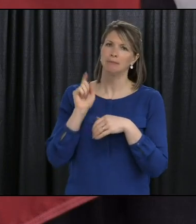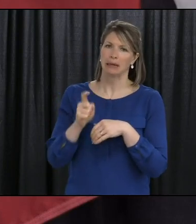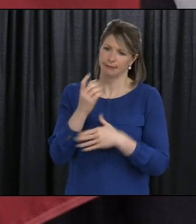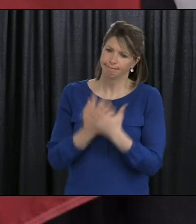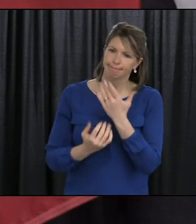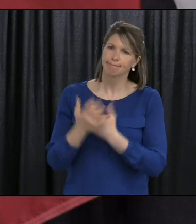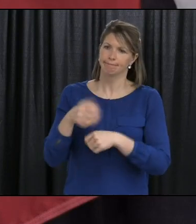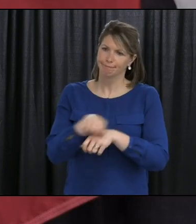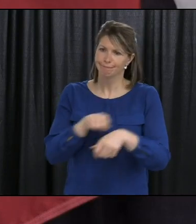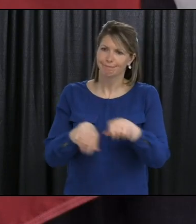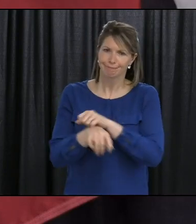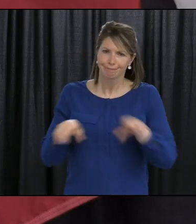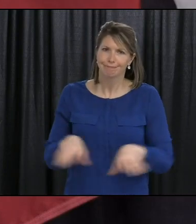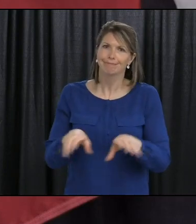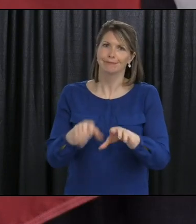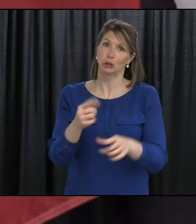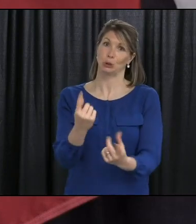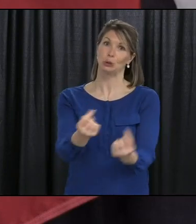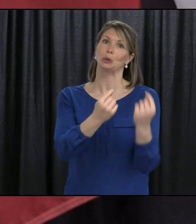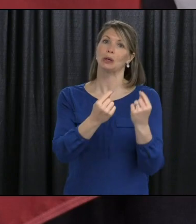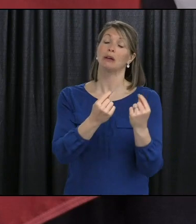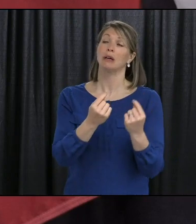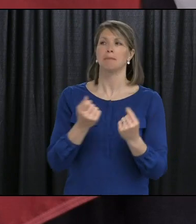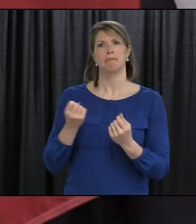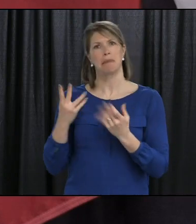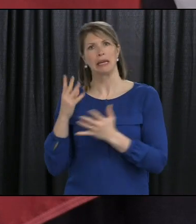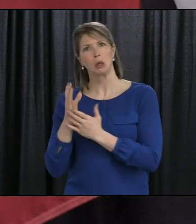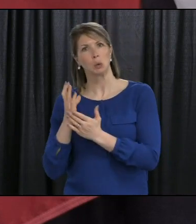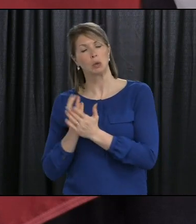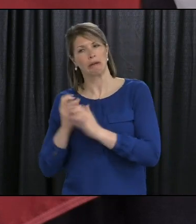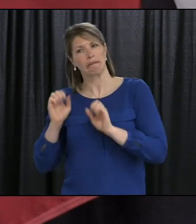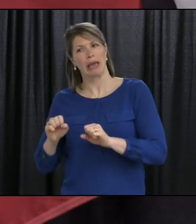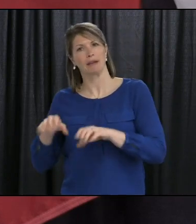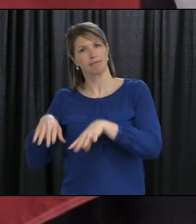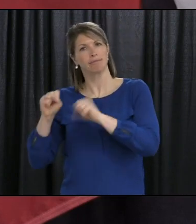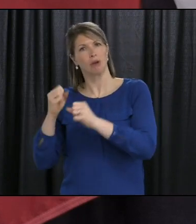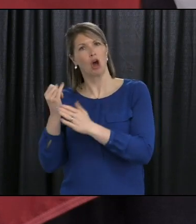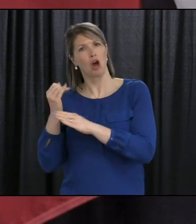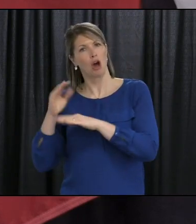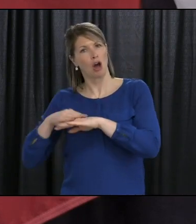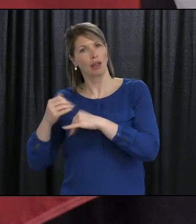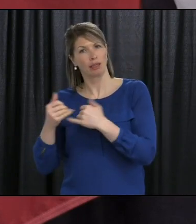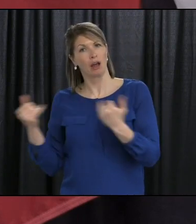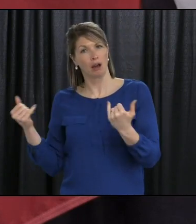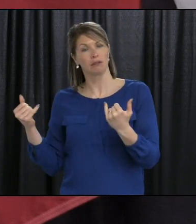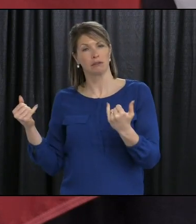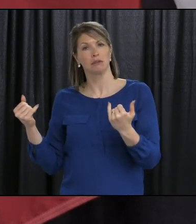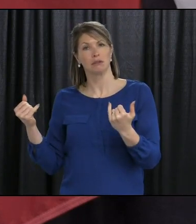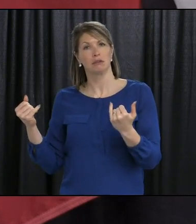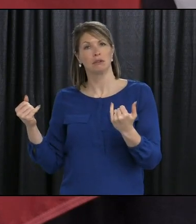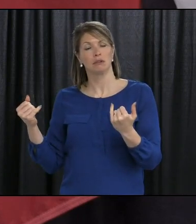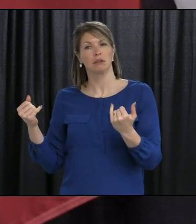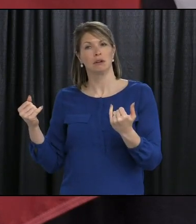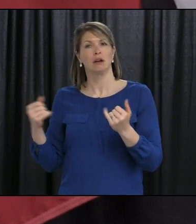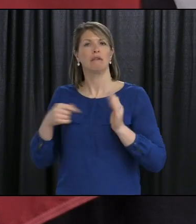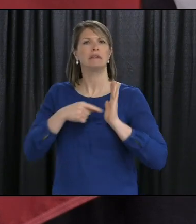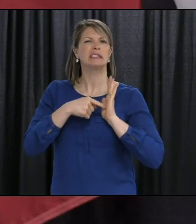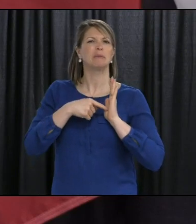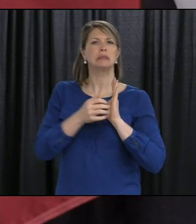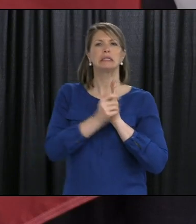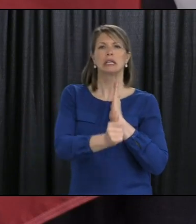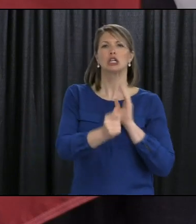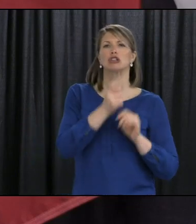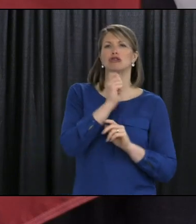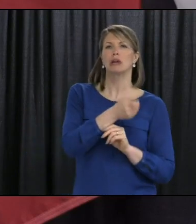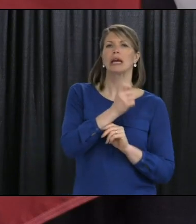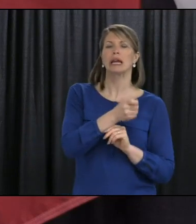many, courses that can be delivered online. That those trades, those people that are doing skilled trades,